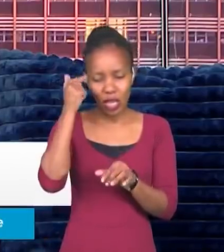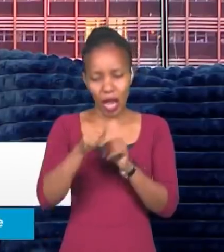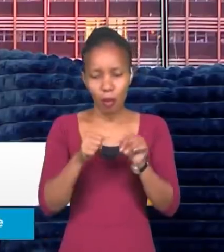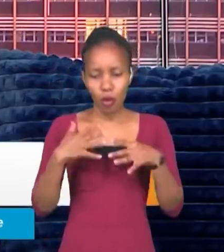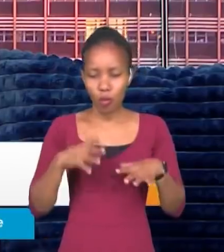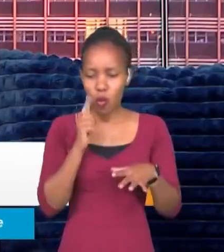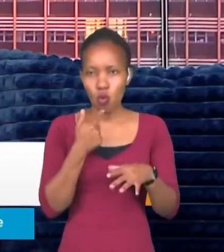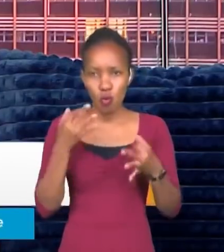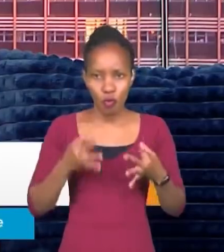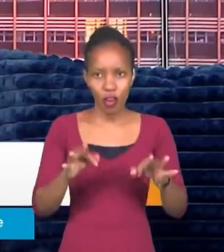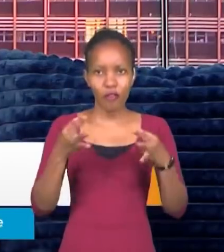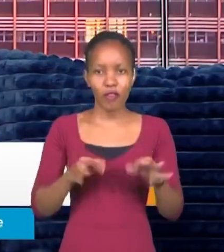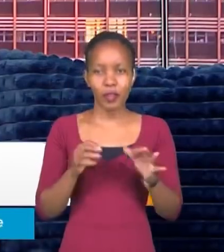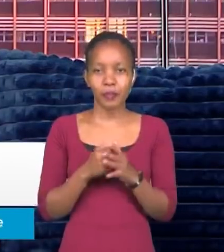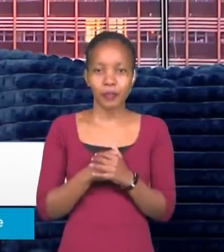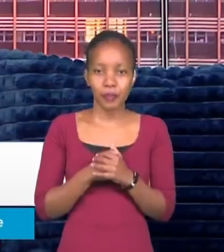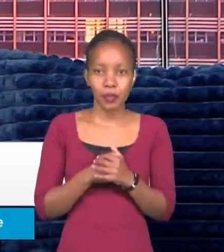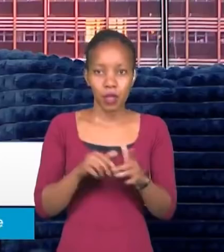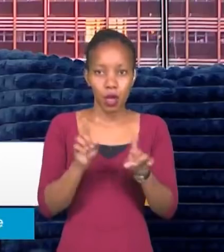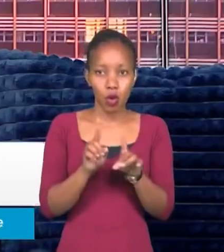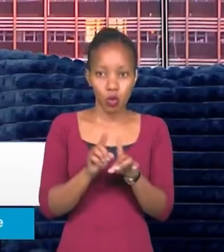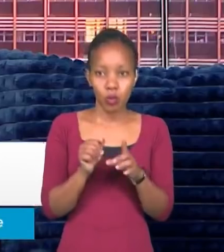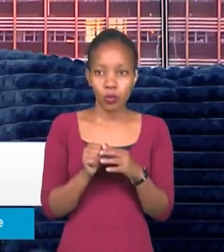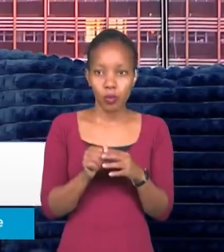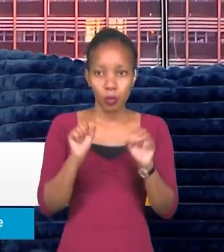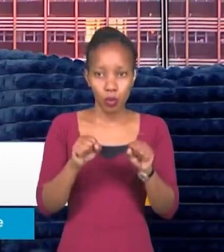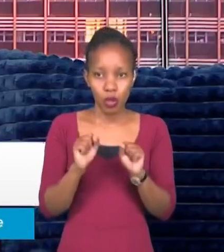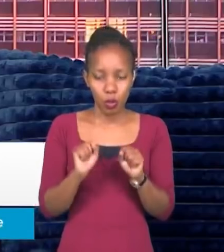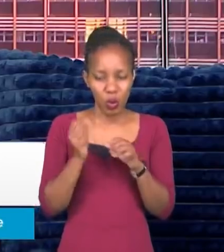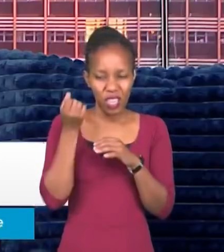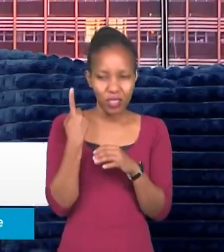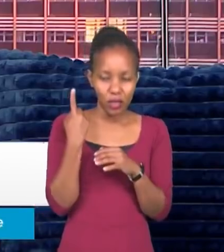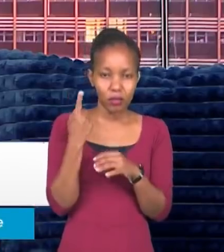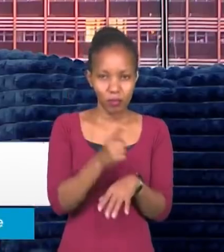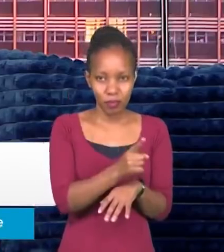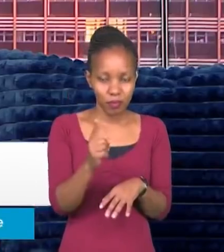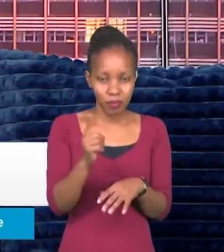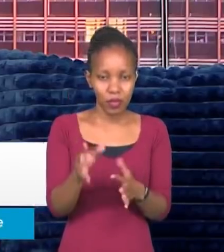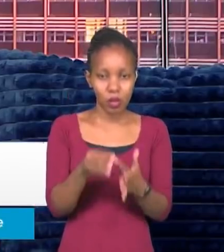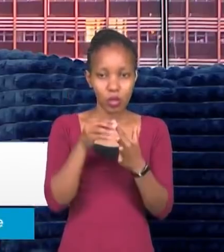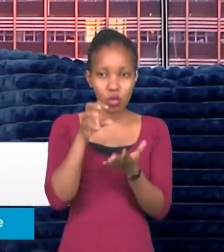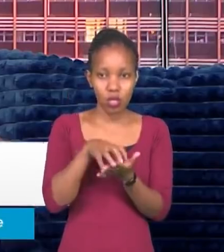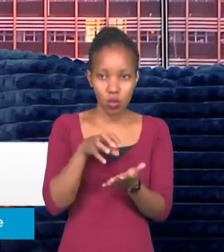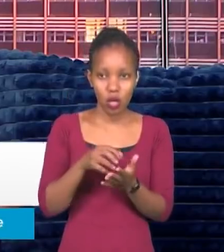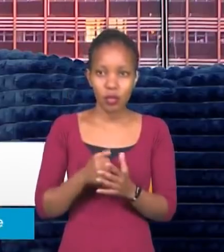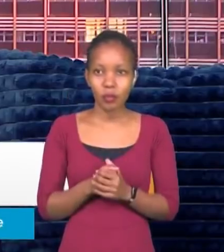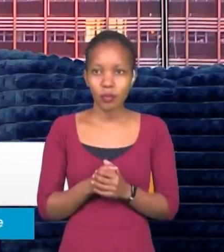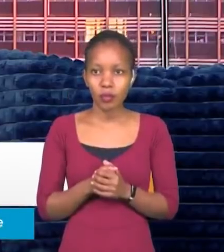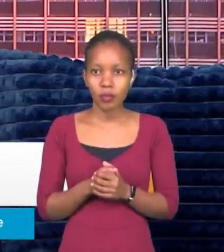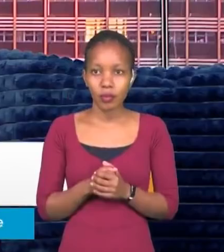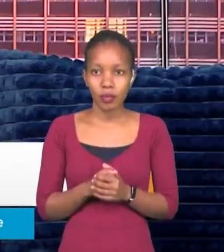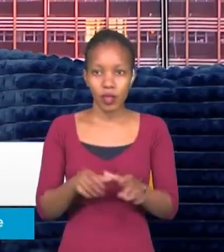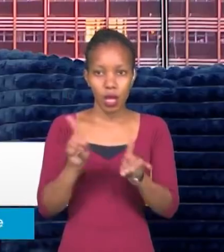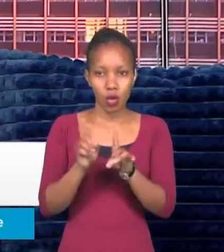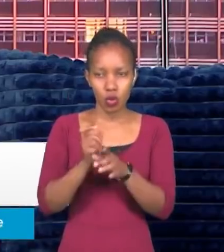who were able to just be, you know, and so you can interpret it to suit your particular situation. That's for the caged bird. She's